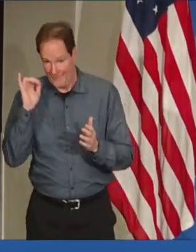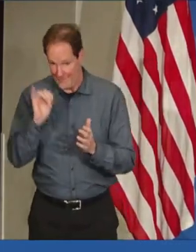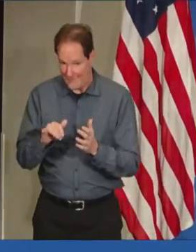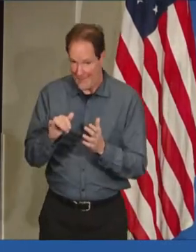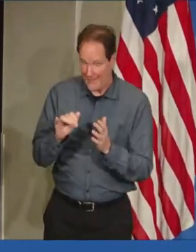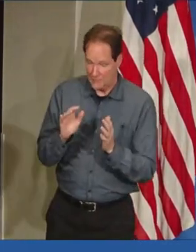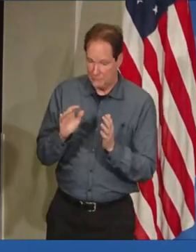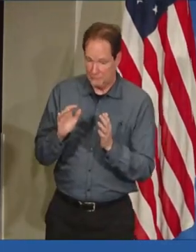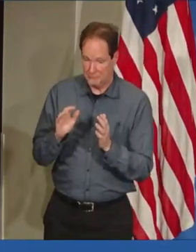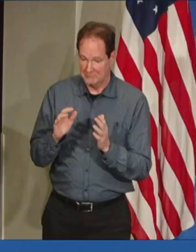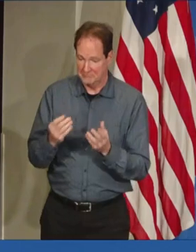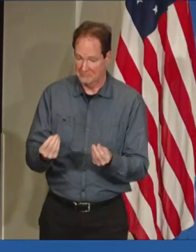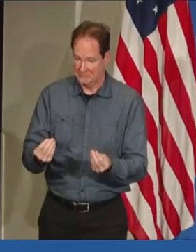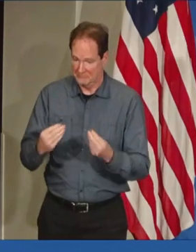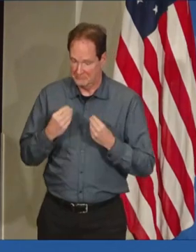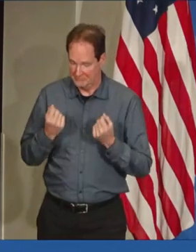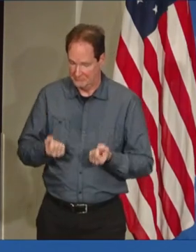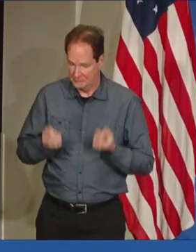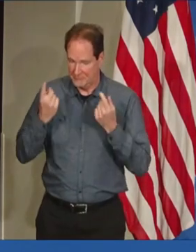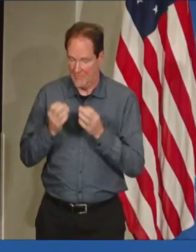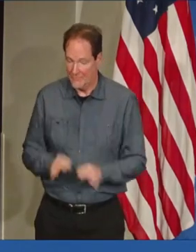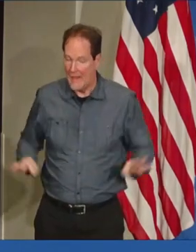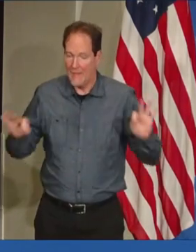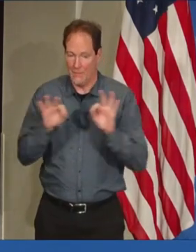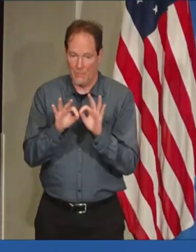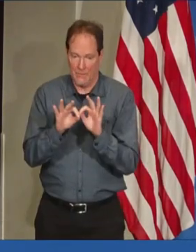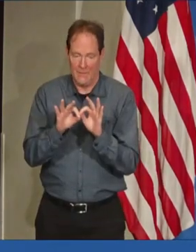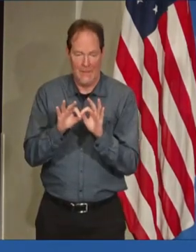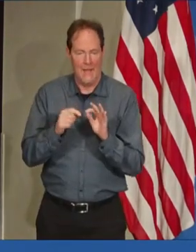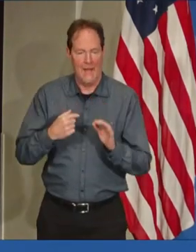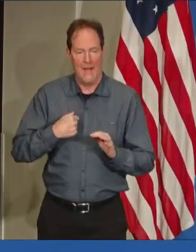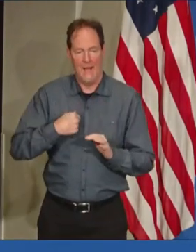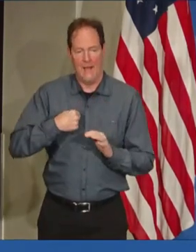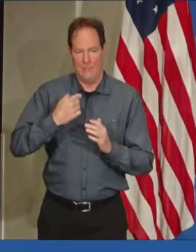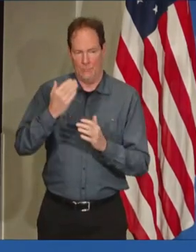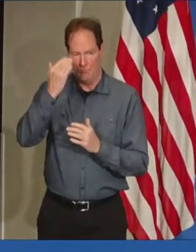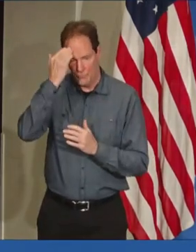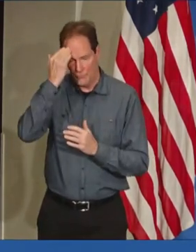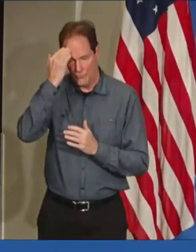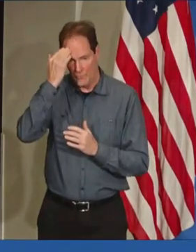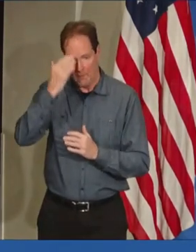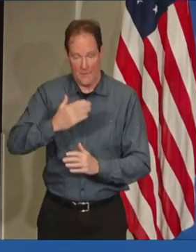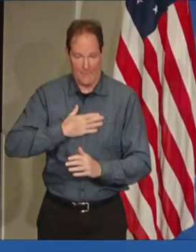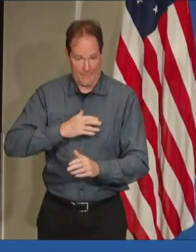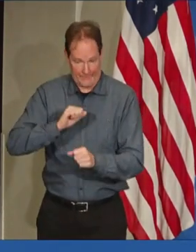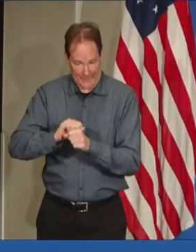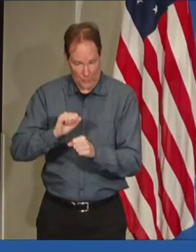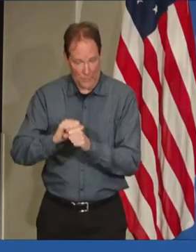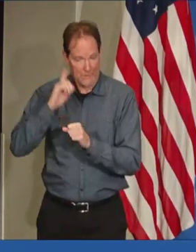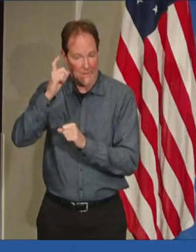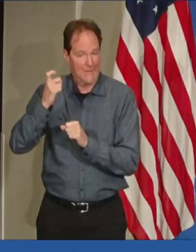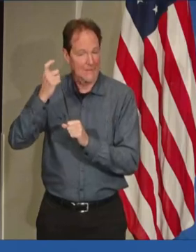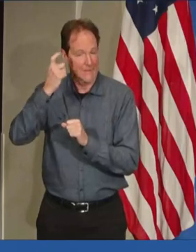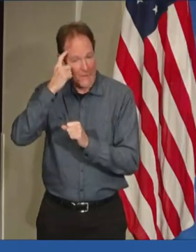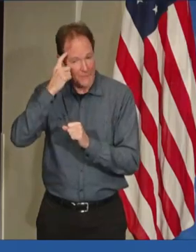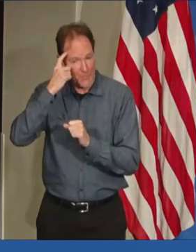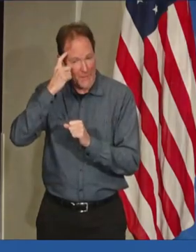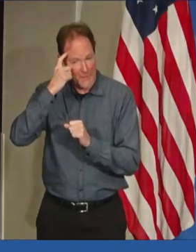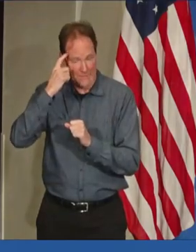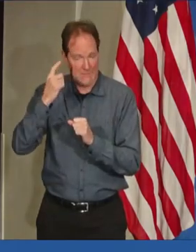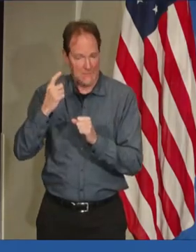that was I really knew that in the work I was going to be doing in government,